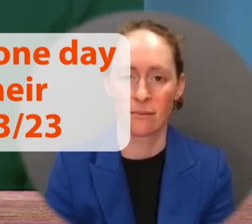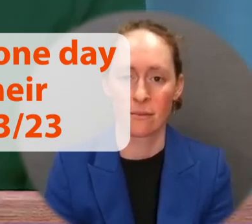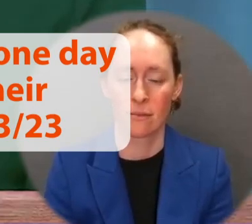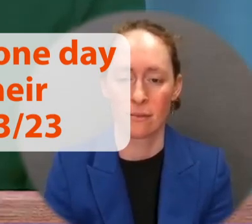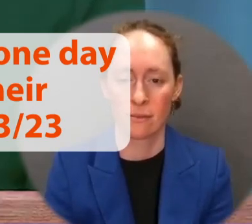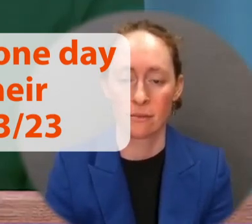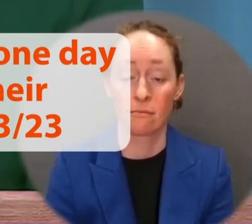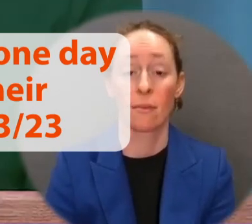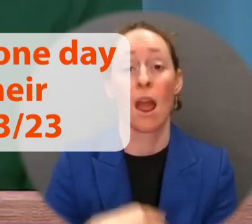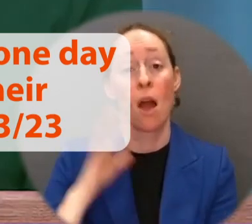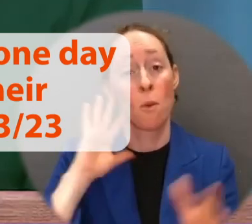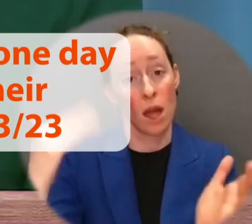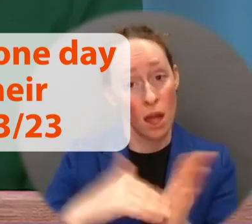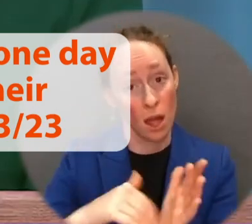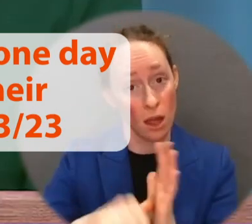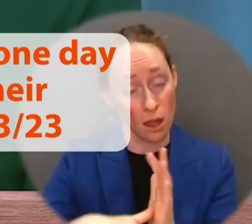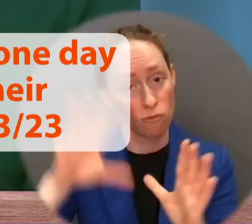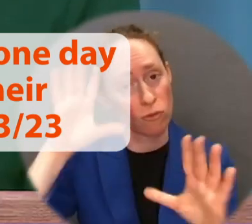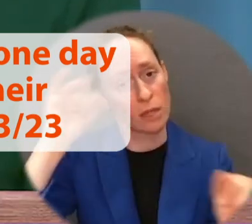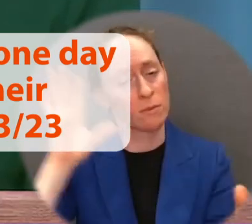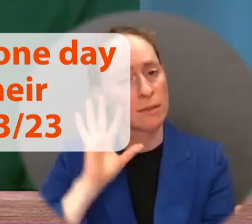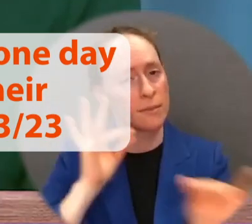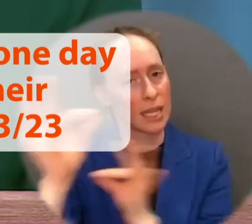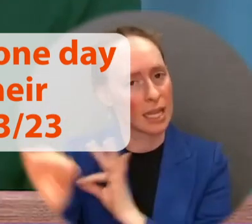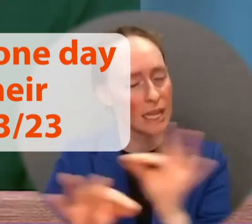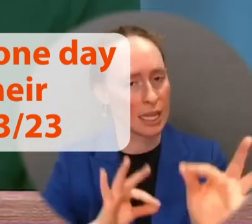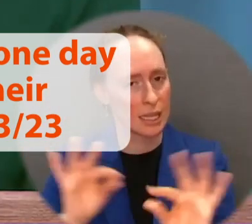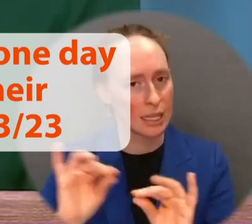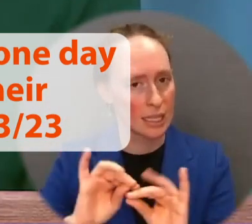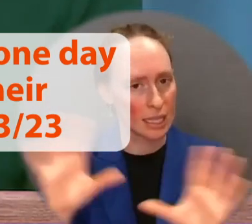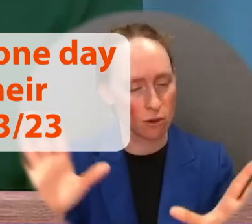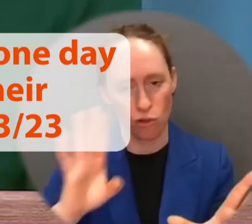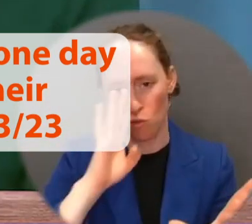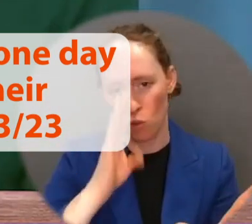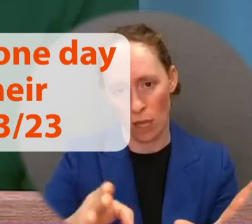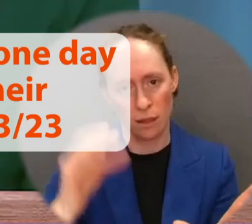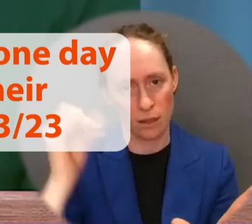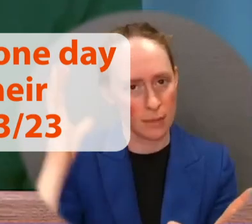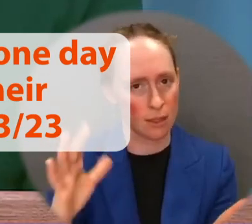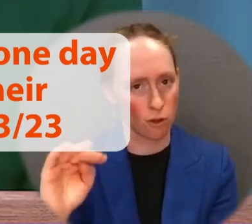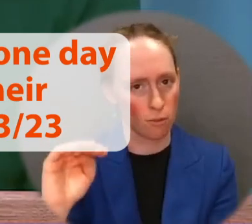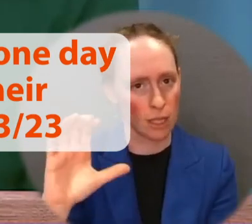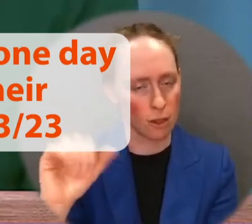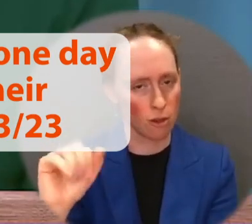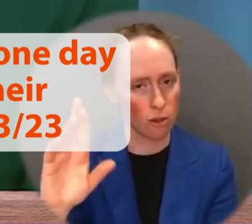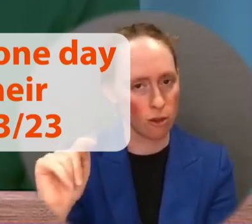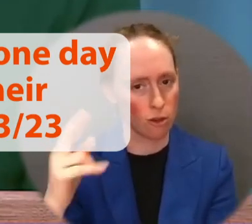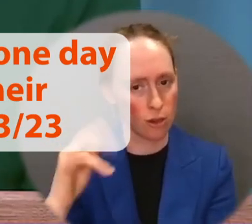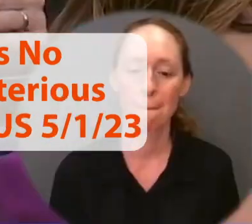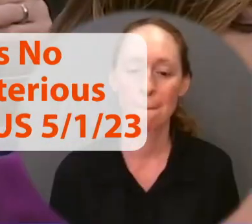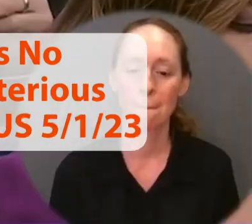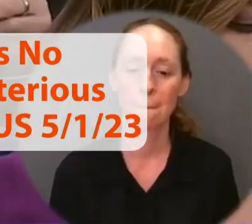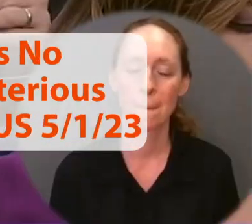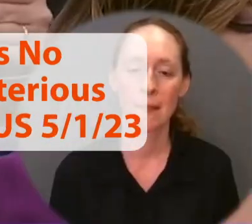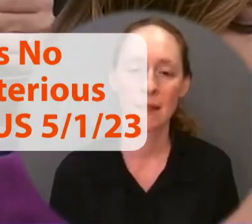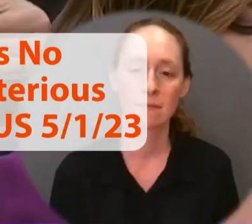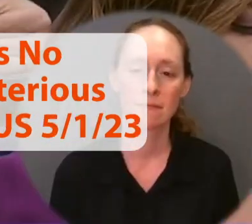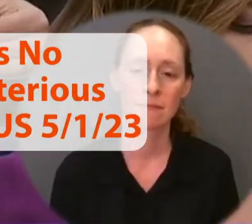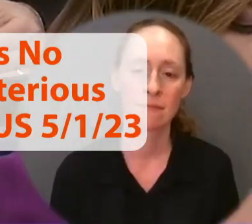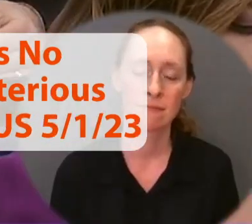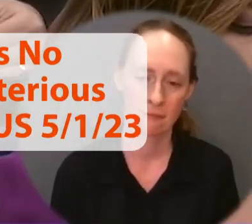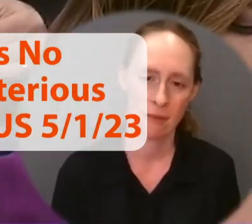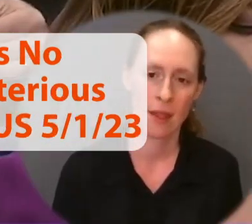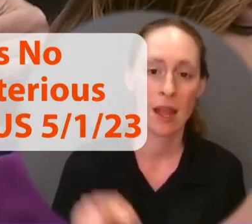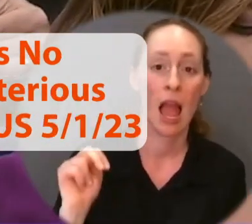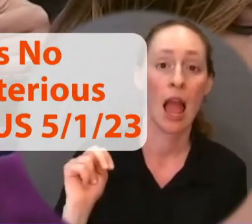clear to Speaker McCarthy that they need to act. They must act. It is their constitutional duty to deal with the debt limit. NBC News this afternoon